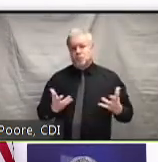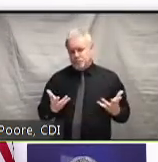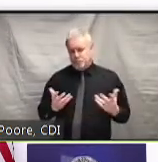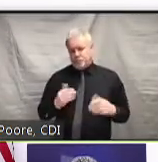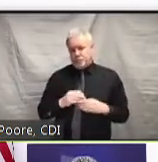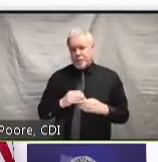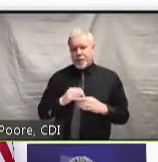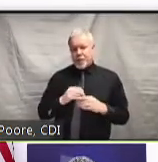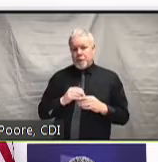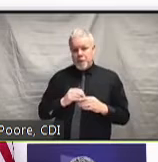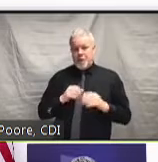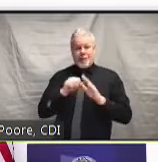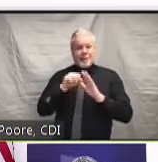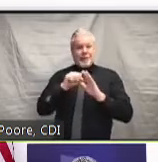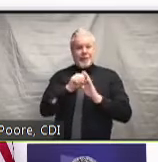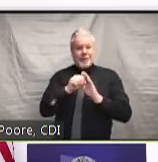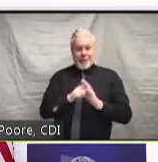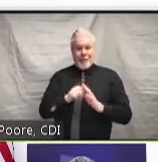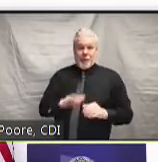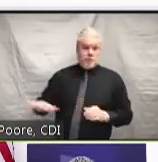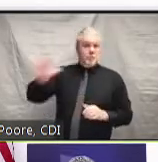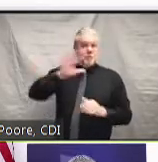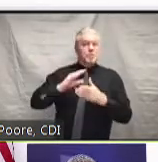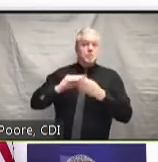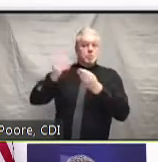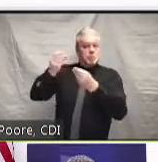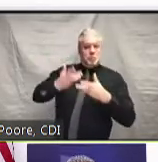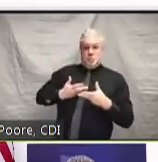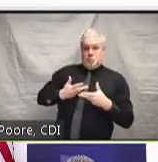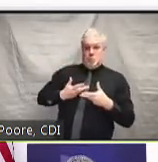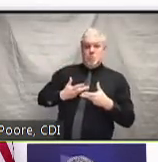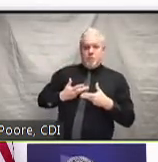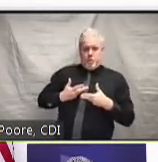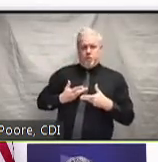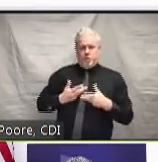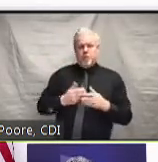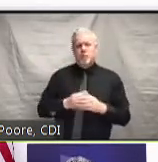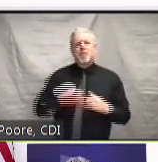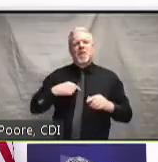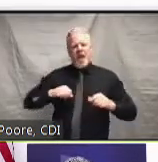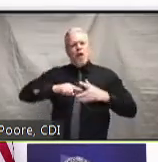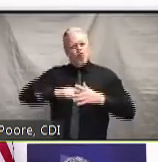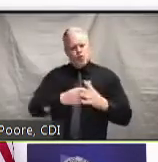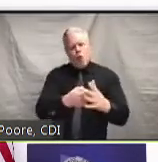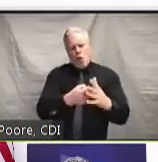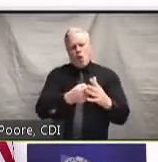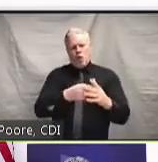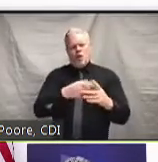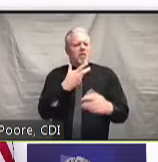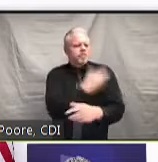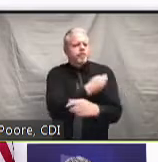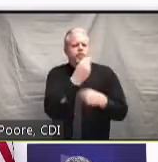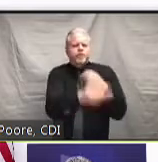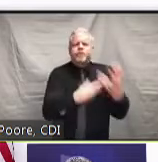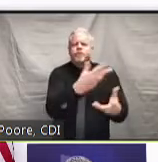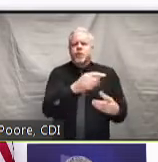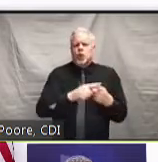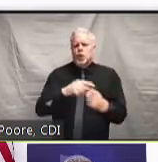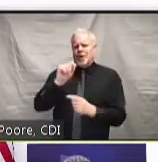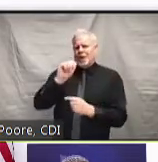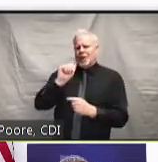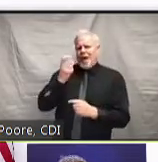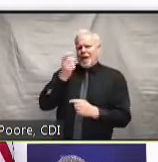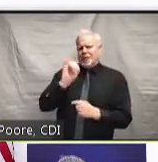to vaccinate taxi drivers and restaurant workers pending local approval. Dr. Mendoza and I met with our regional